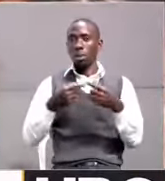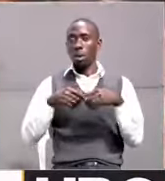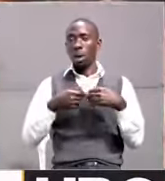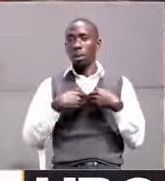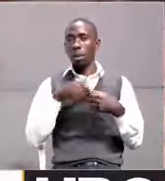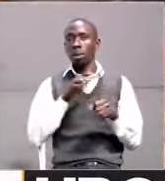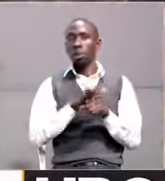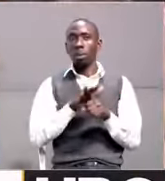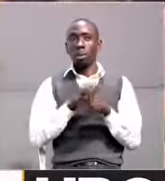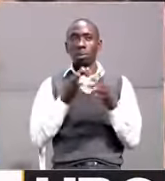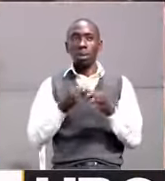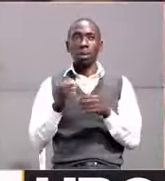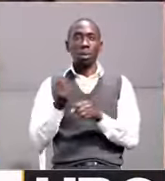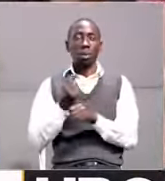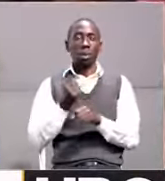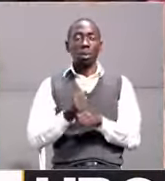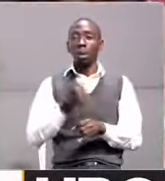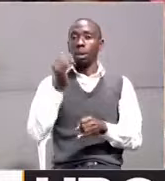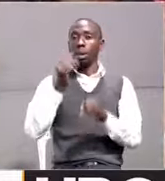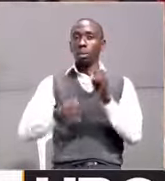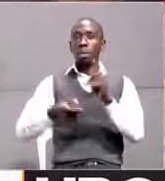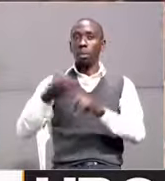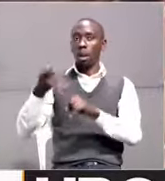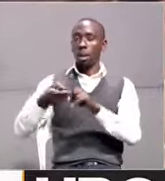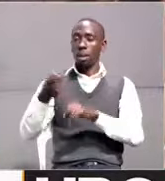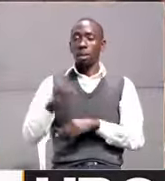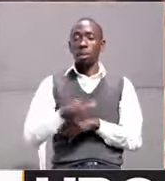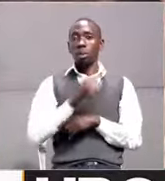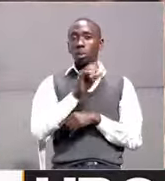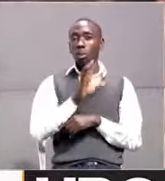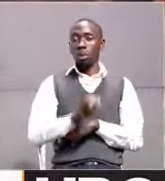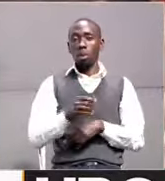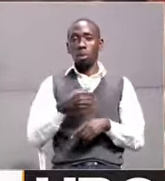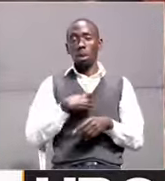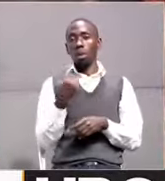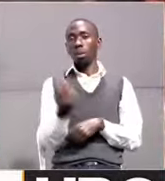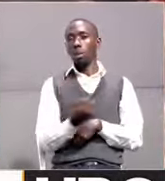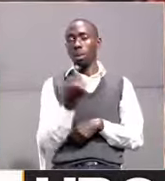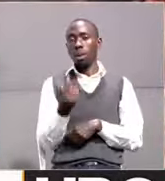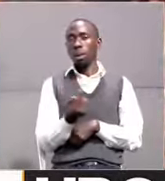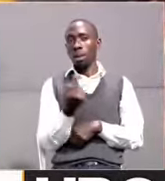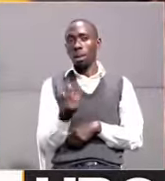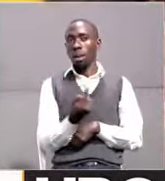There are a lot of things we do at the end of the month, so that I only remain